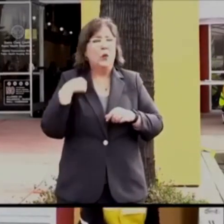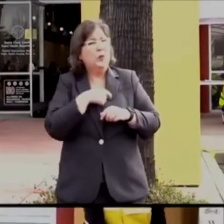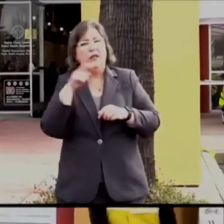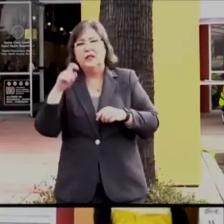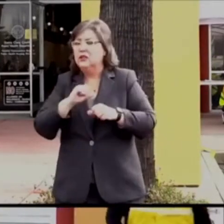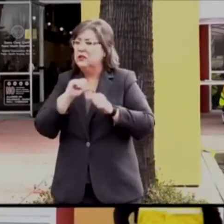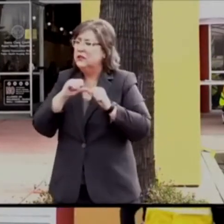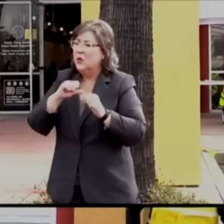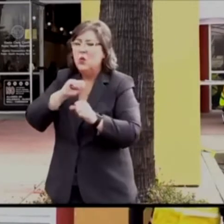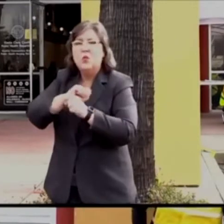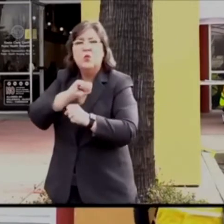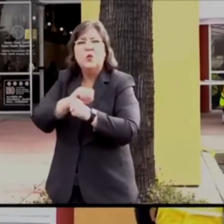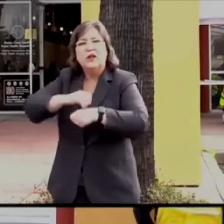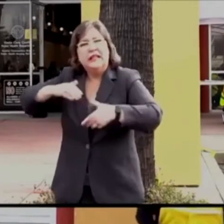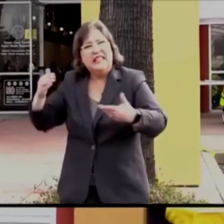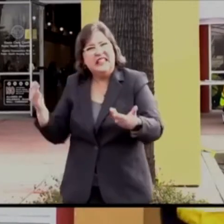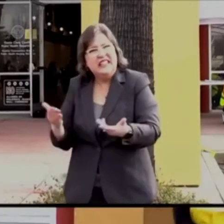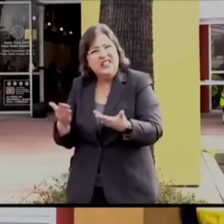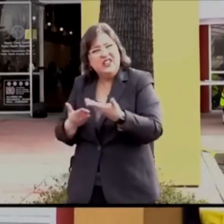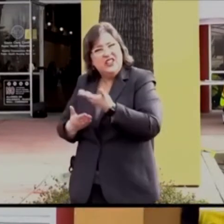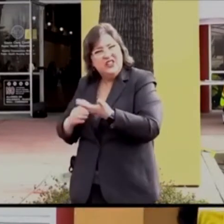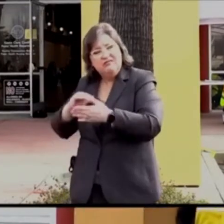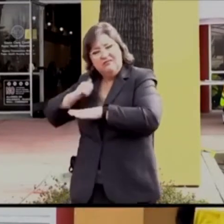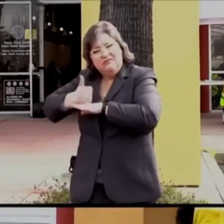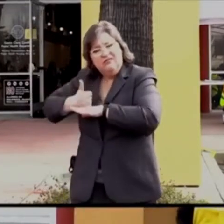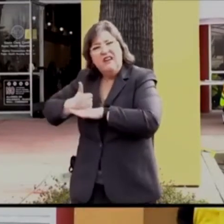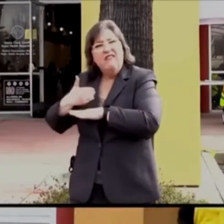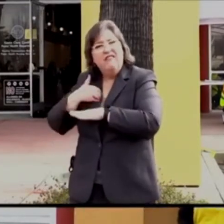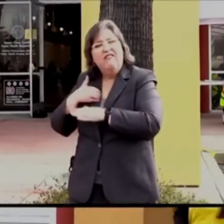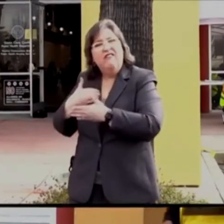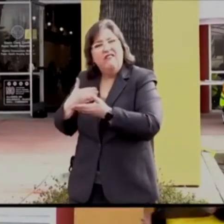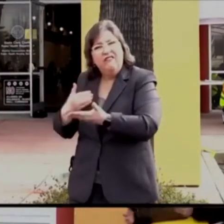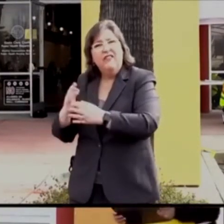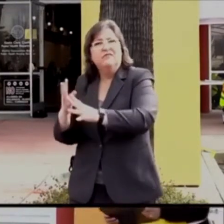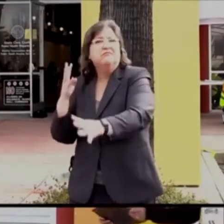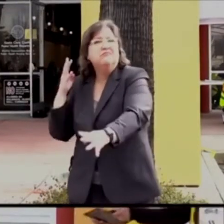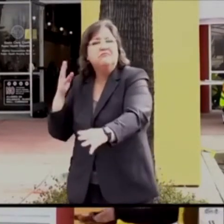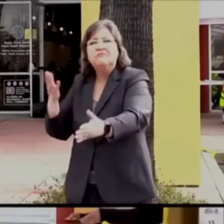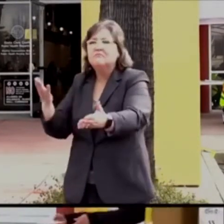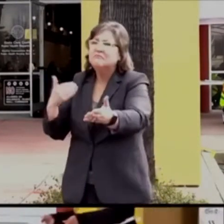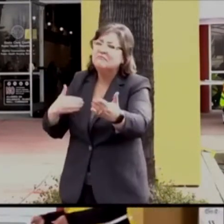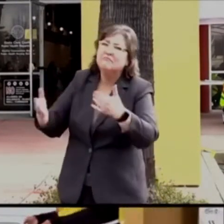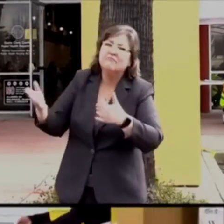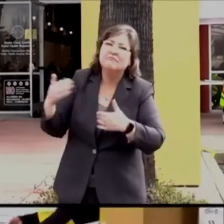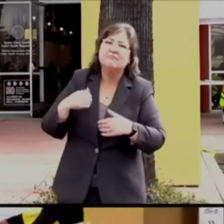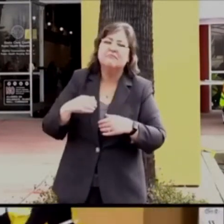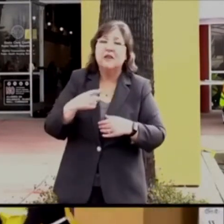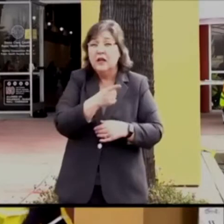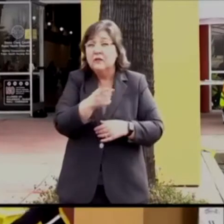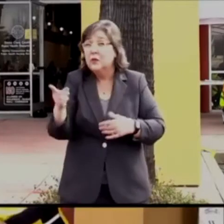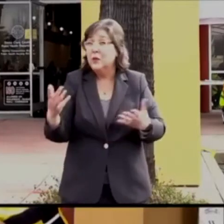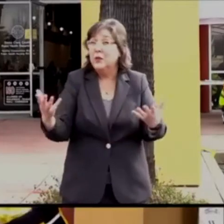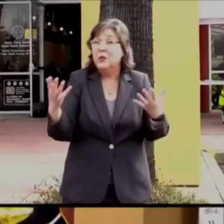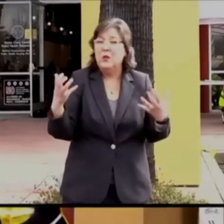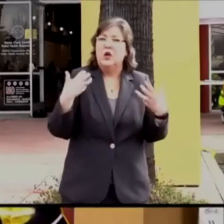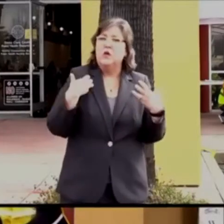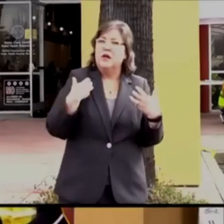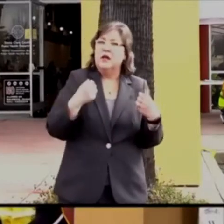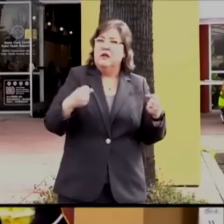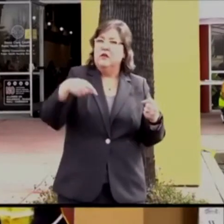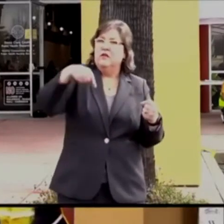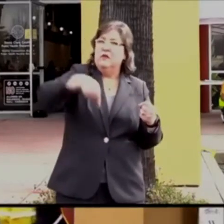sites like these. If we want to recover from the pandemic, it starts right here on the east side of San